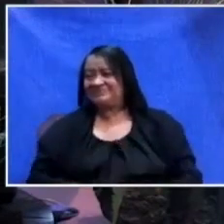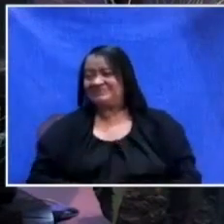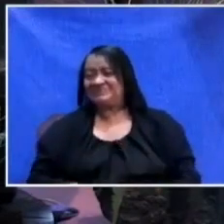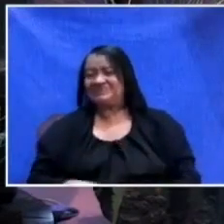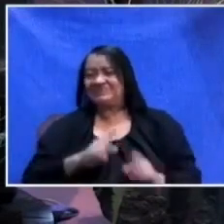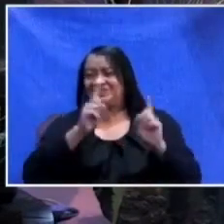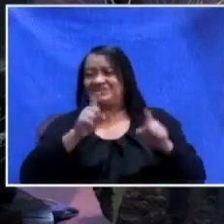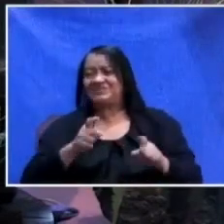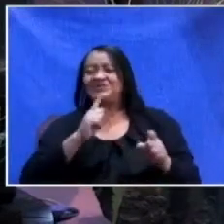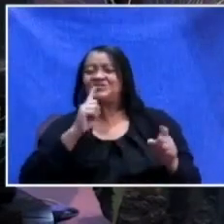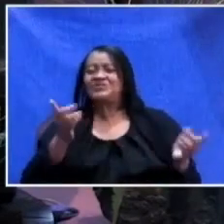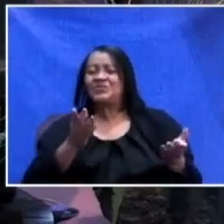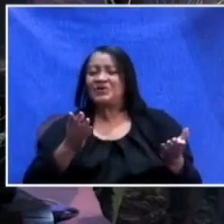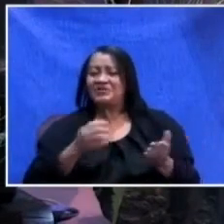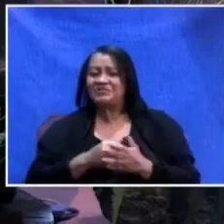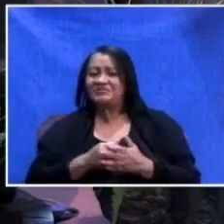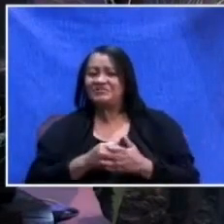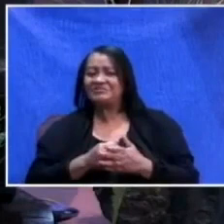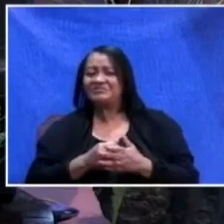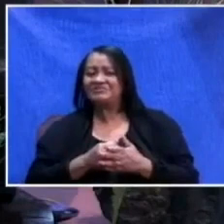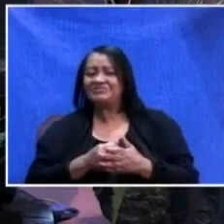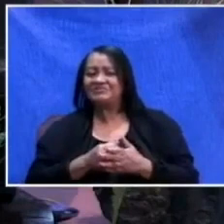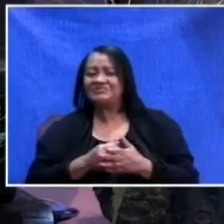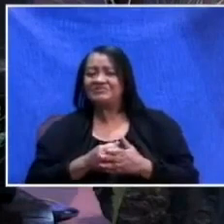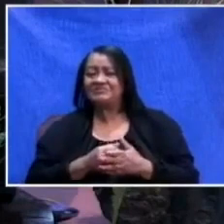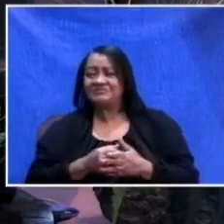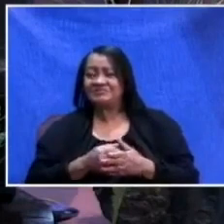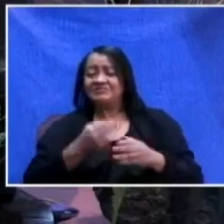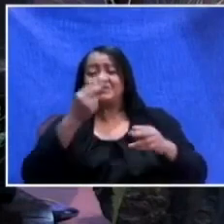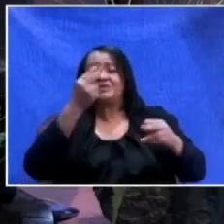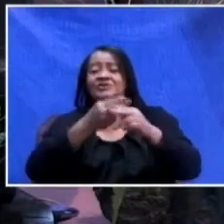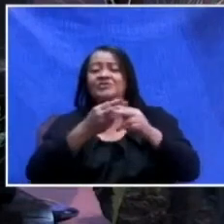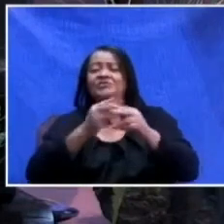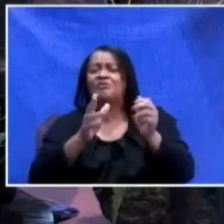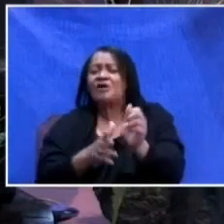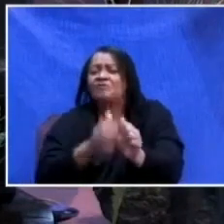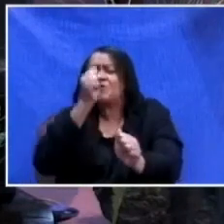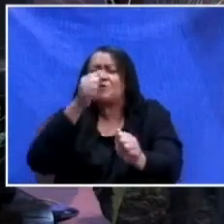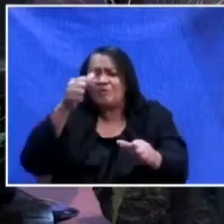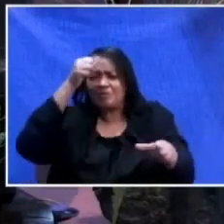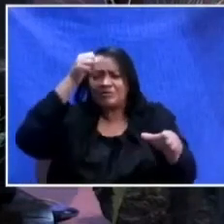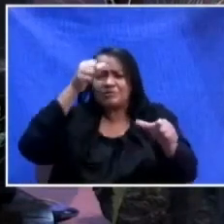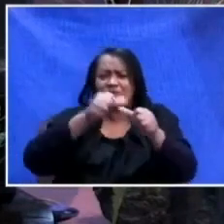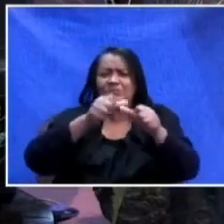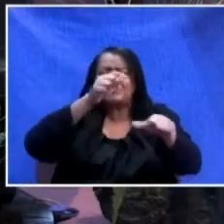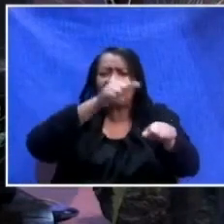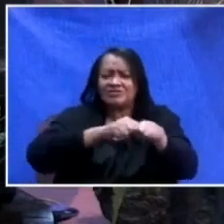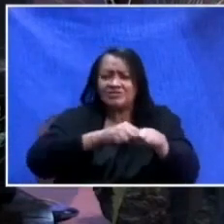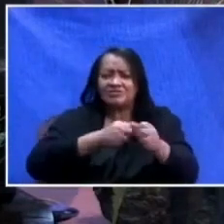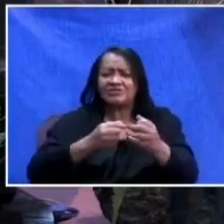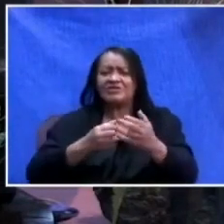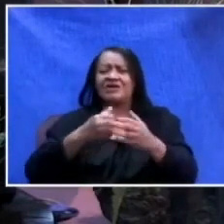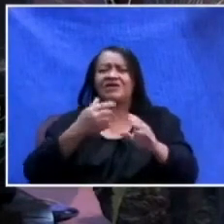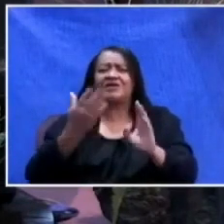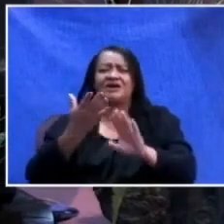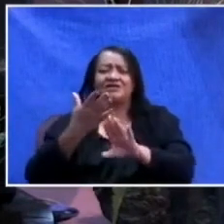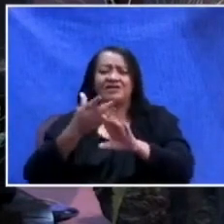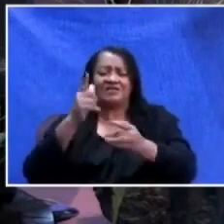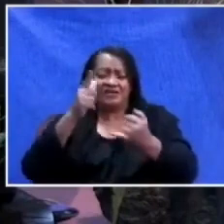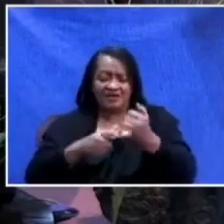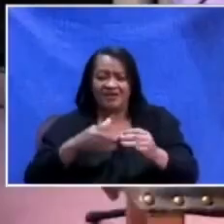And this question is simply to name one of your most memorable moments in the last 42